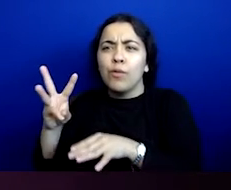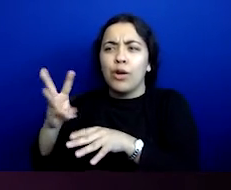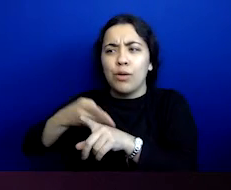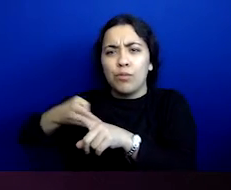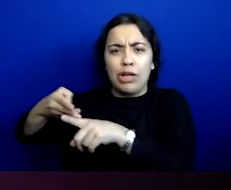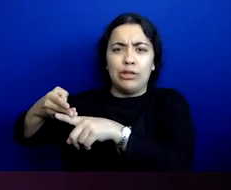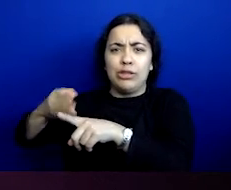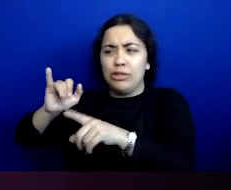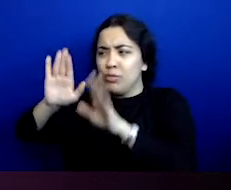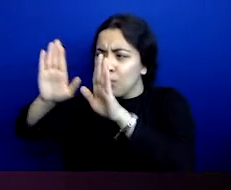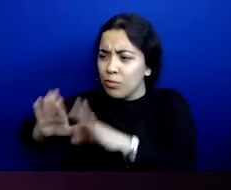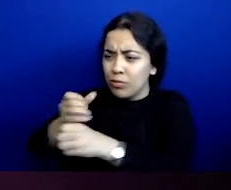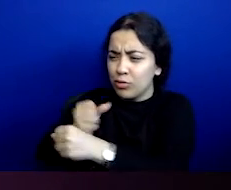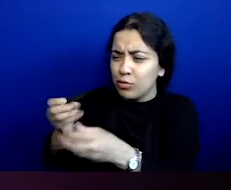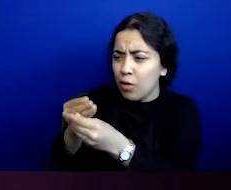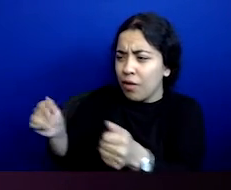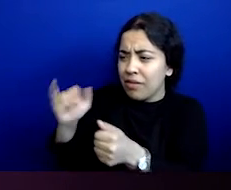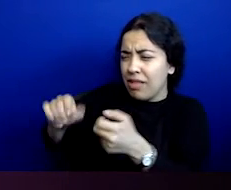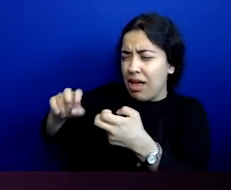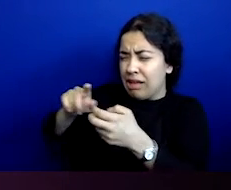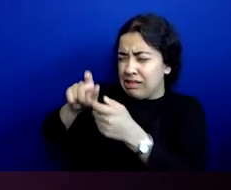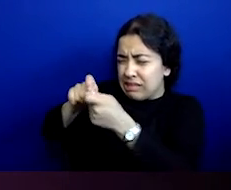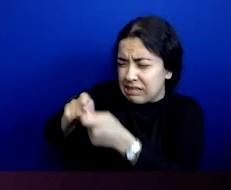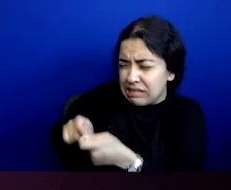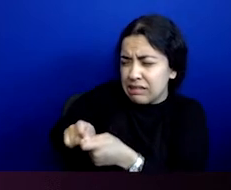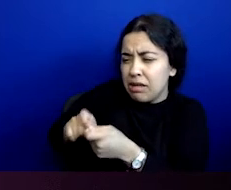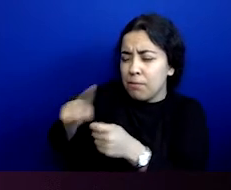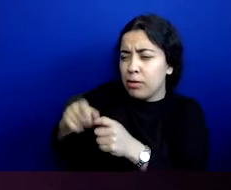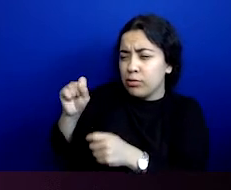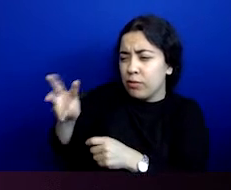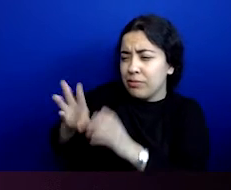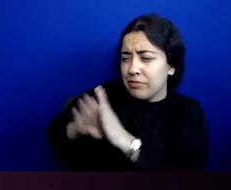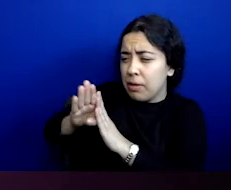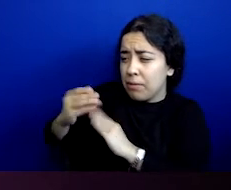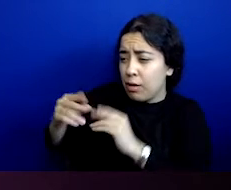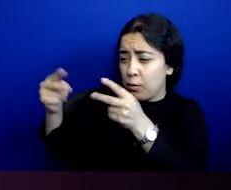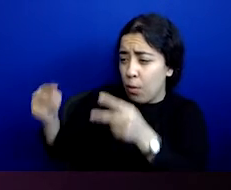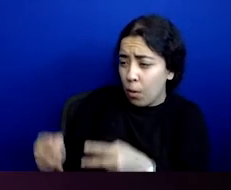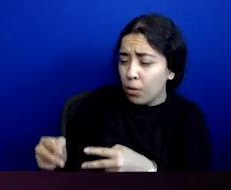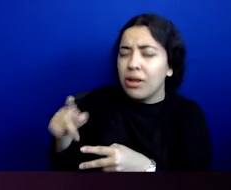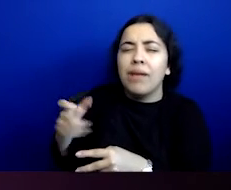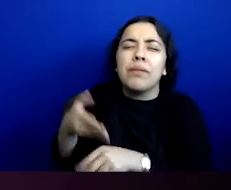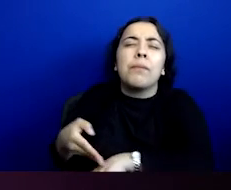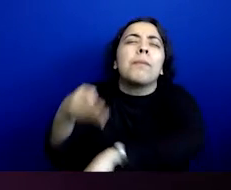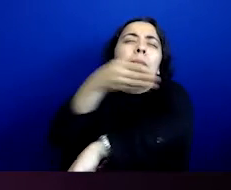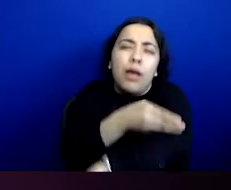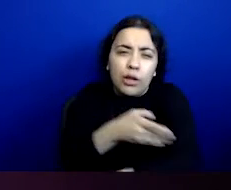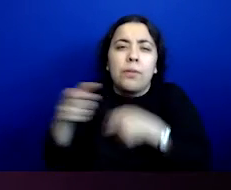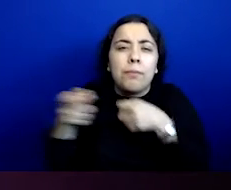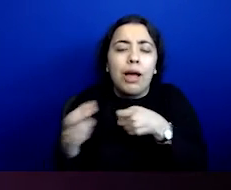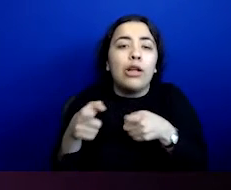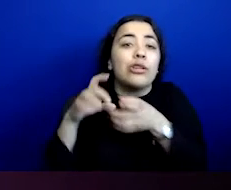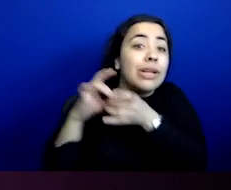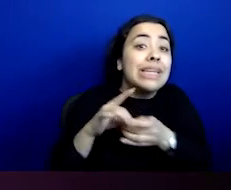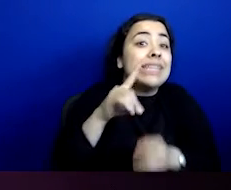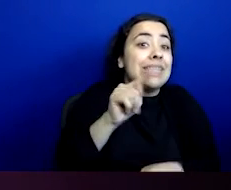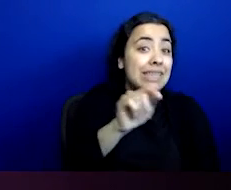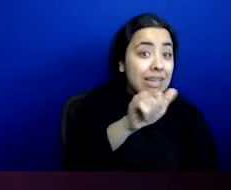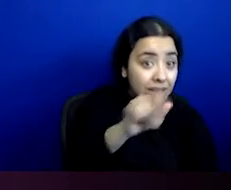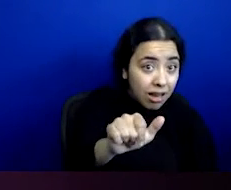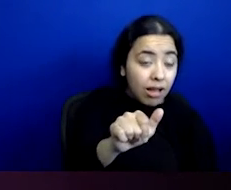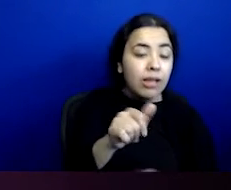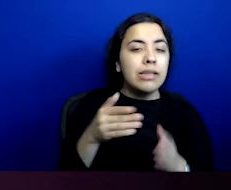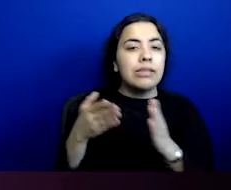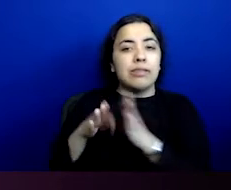are great at kind of solving the nitty-gritties of software development and code, there needed to be a kind of better way to manage this around data and make it easier